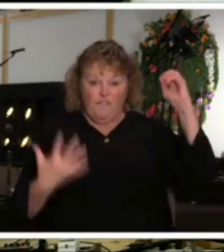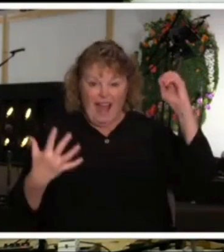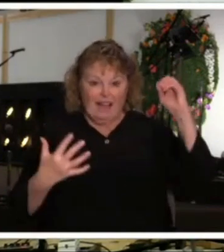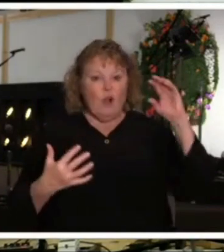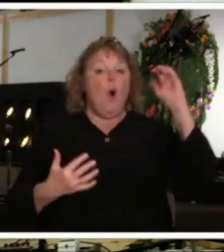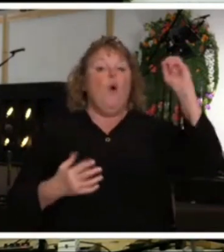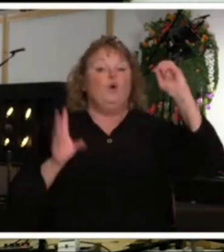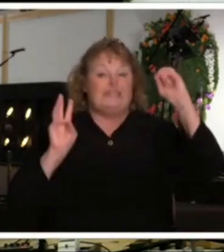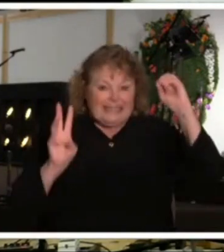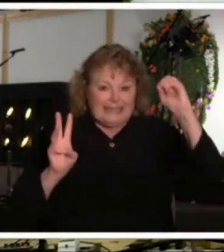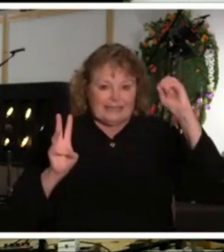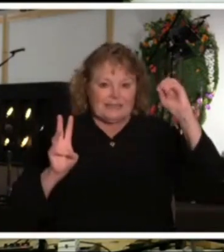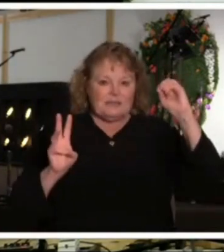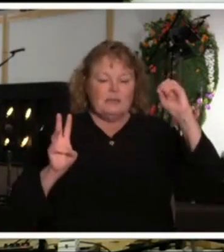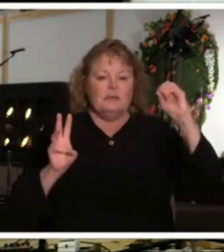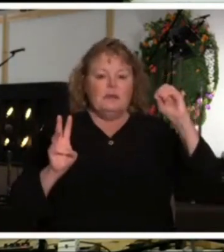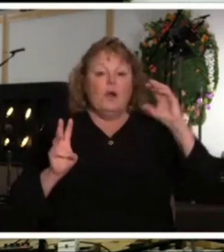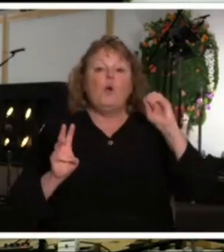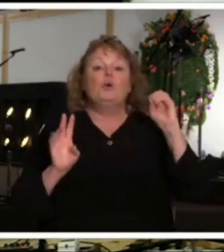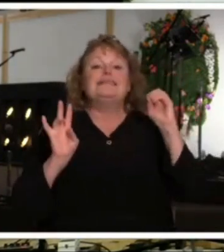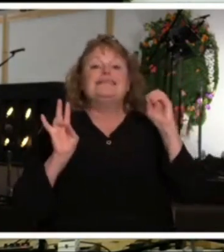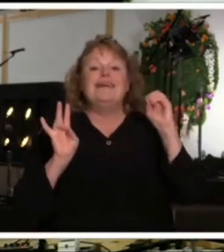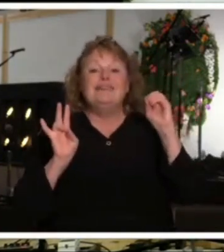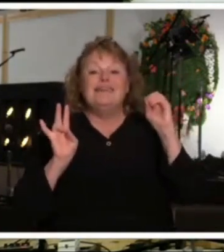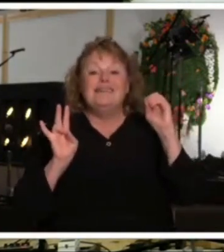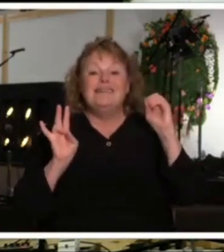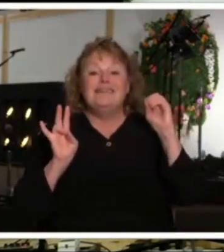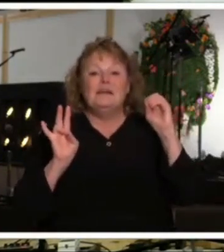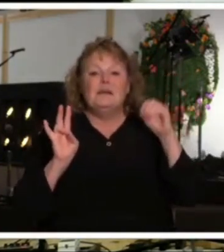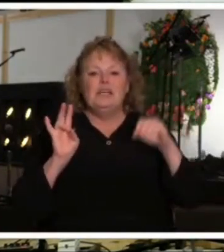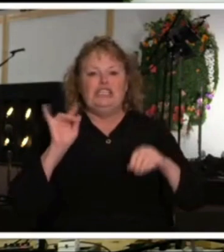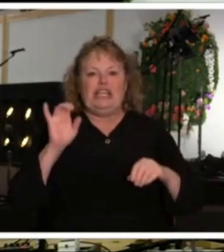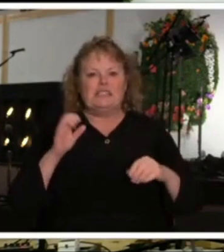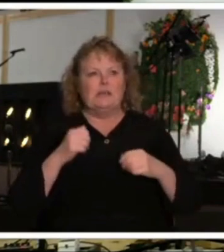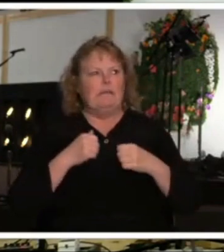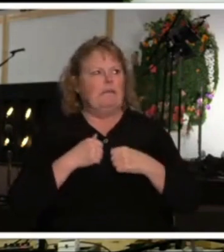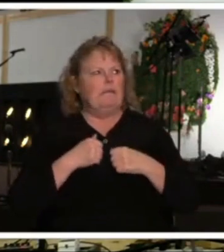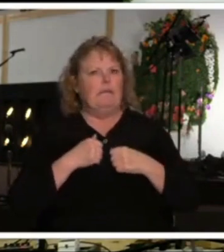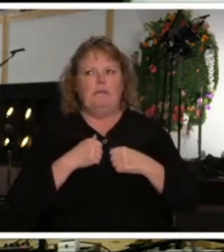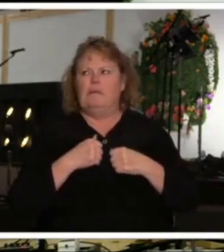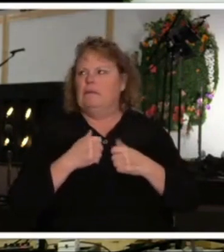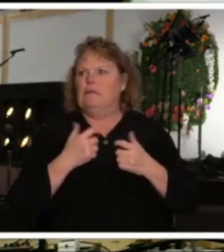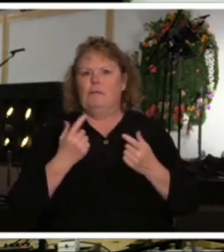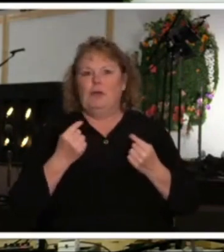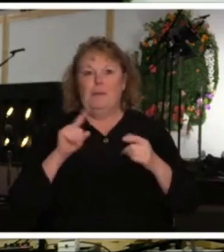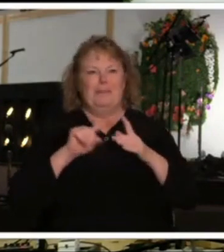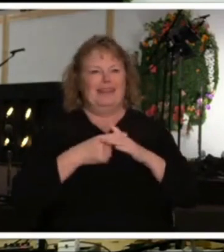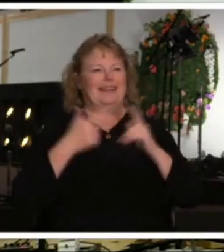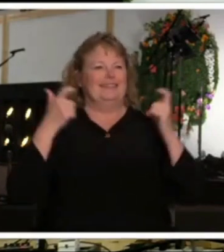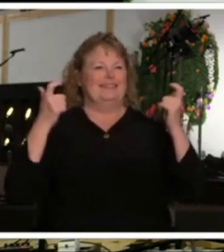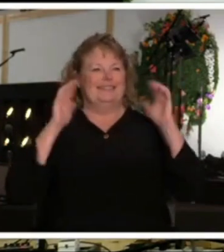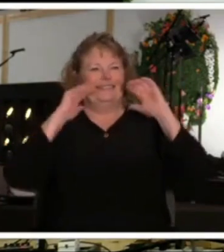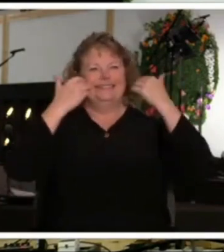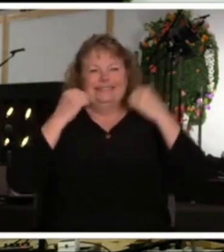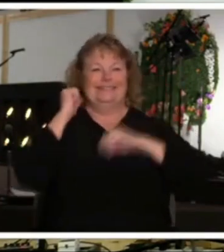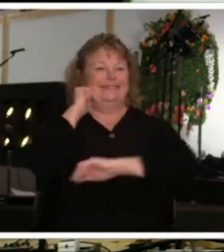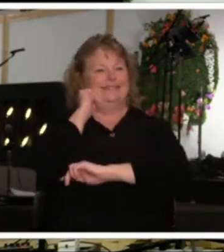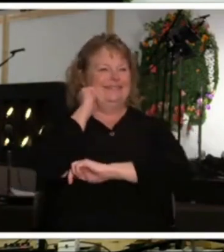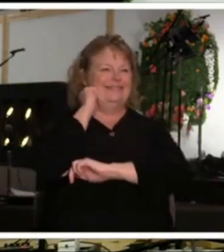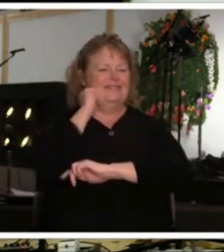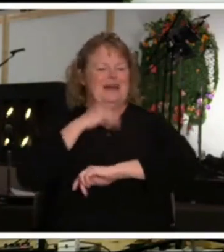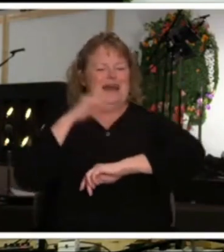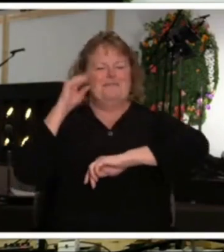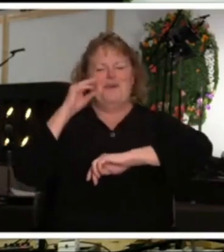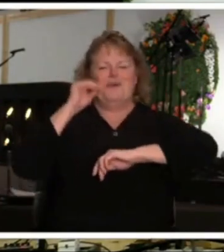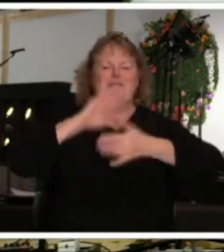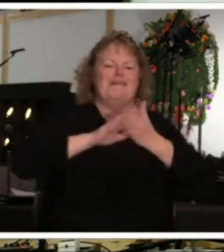6, finally 0 for 7. Now, could you imagine Jesse? Oh, Jesse was, at the beginning, he was probably all smiling. Oh, my boy's